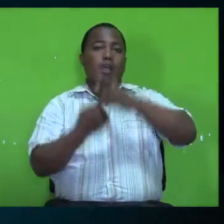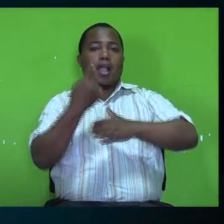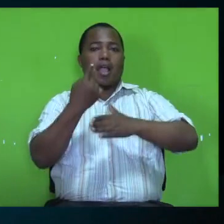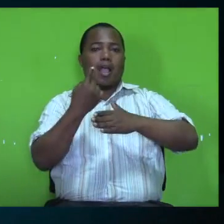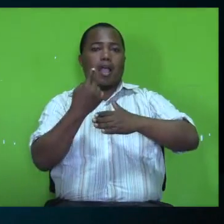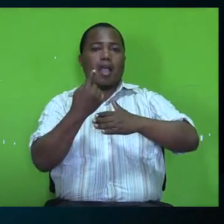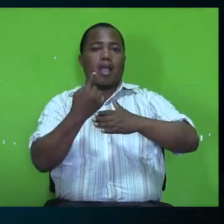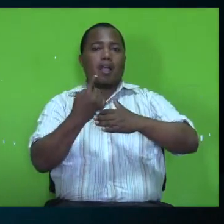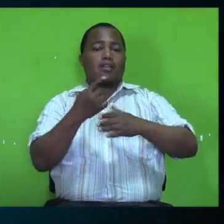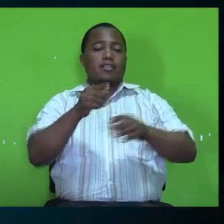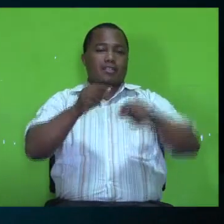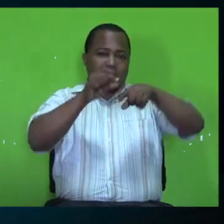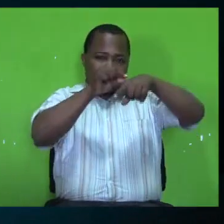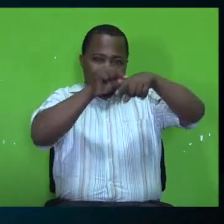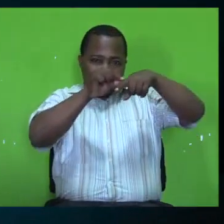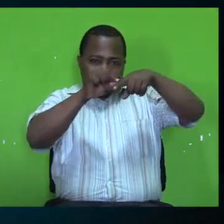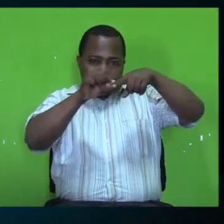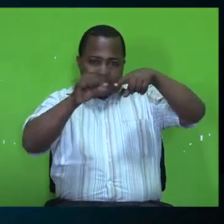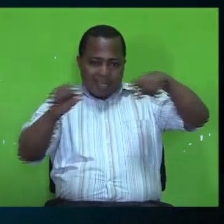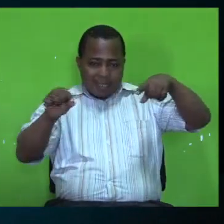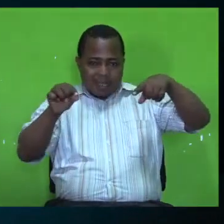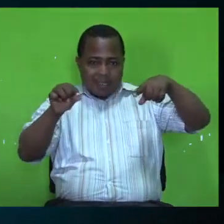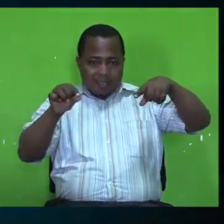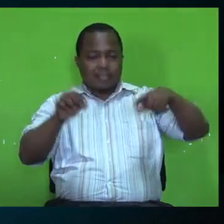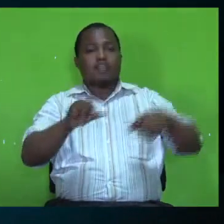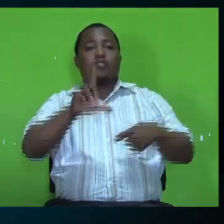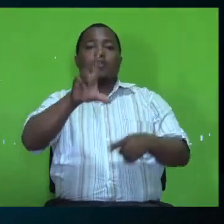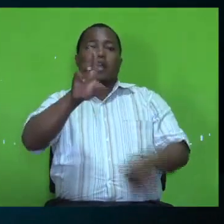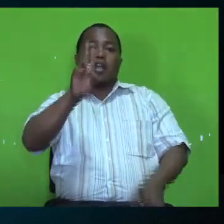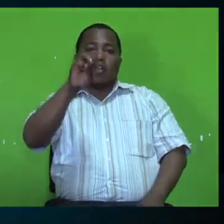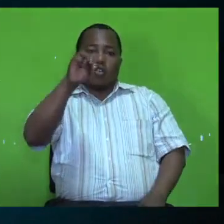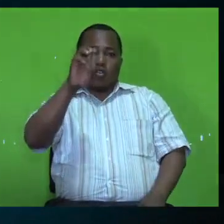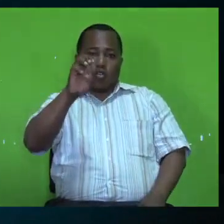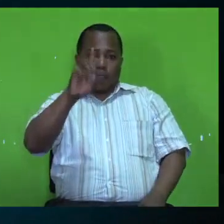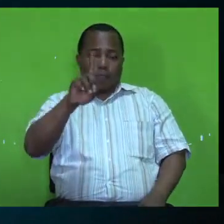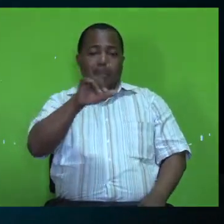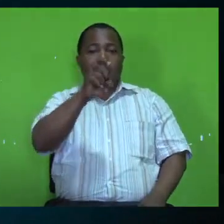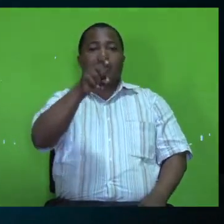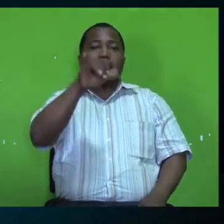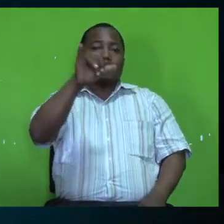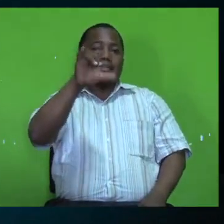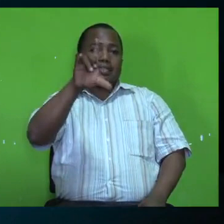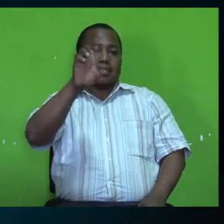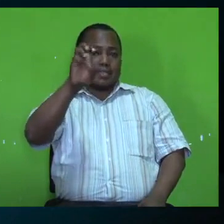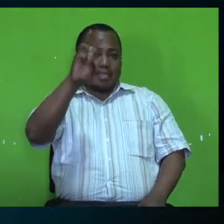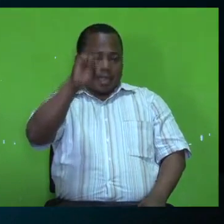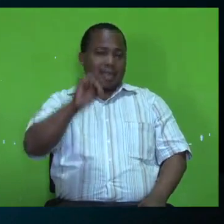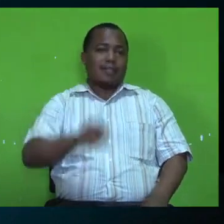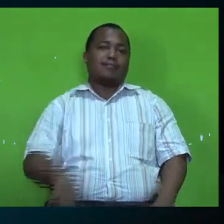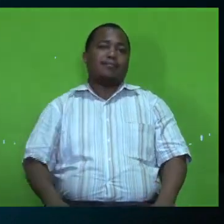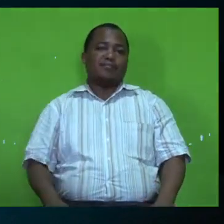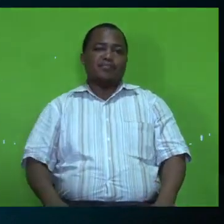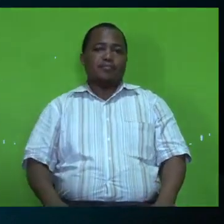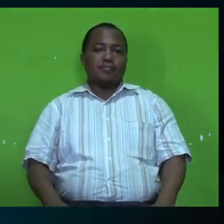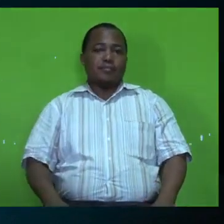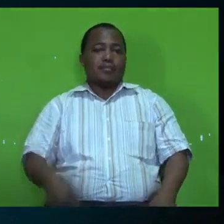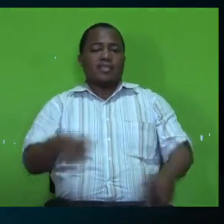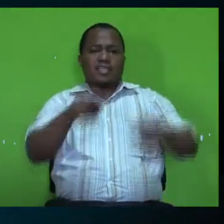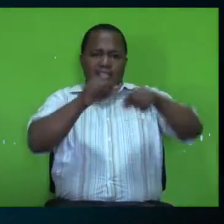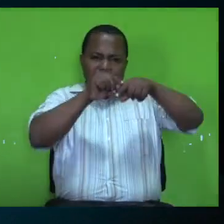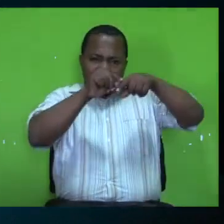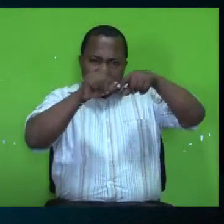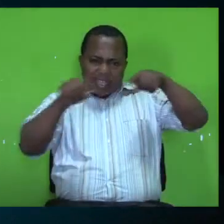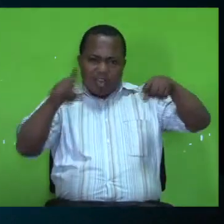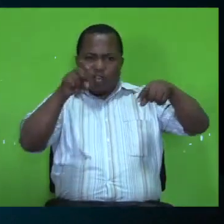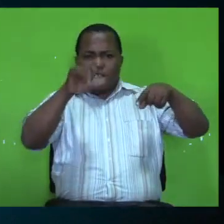occurs due to the narrowness of the lumen of xylem vessels. The narrowness of